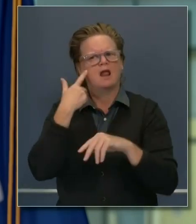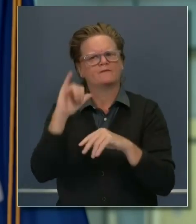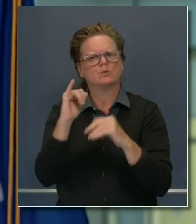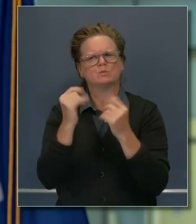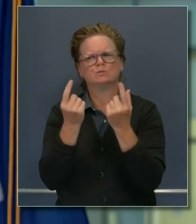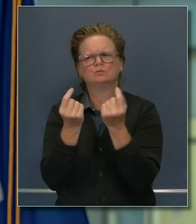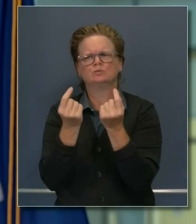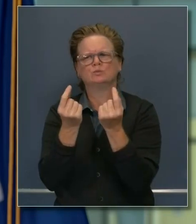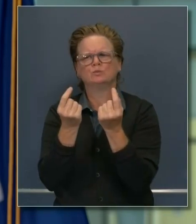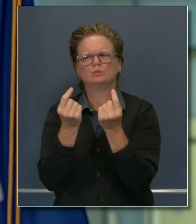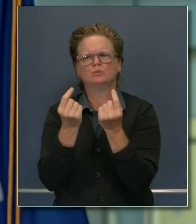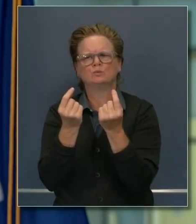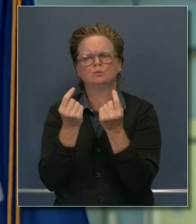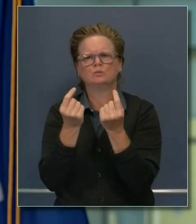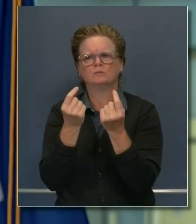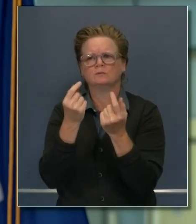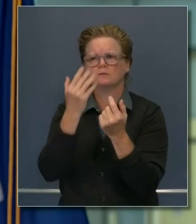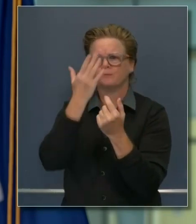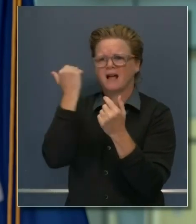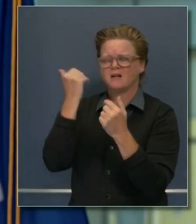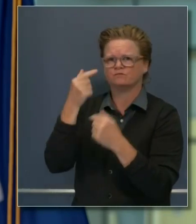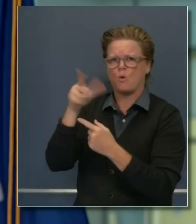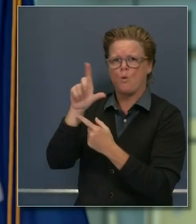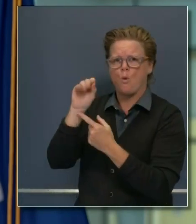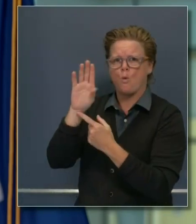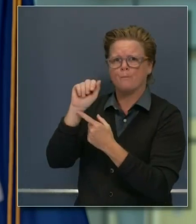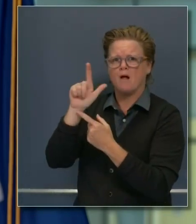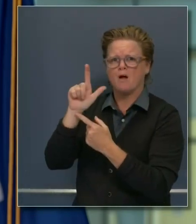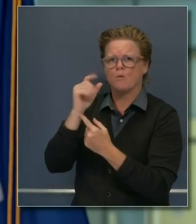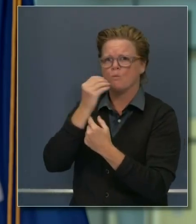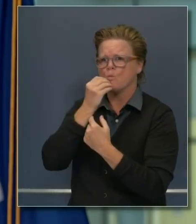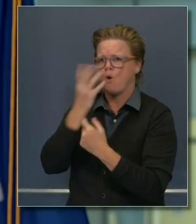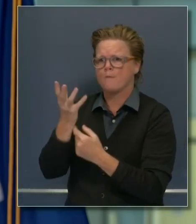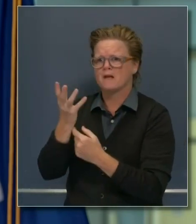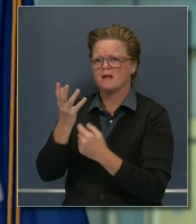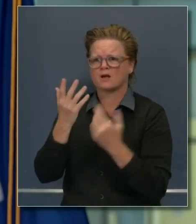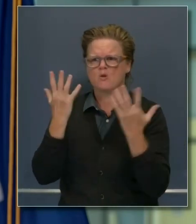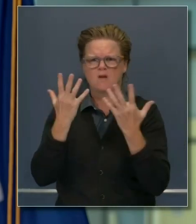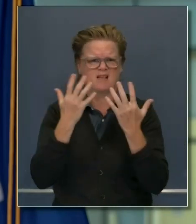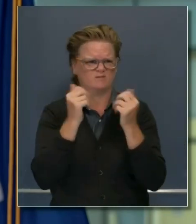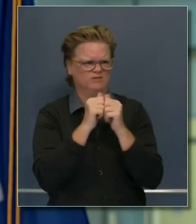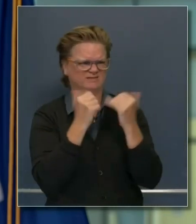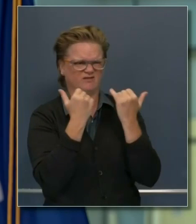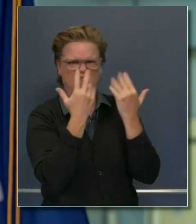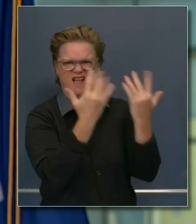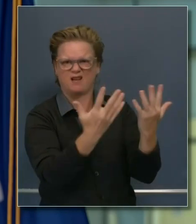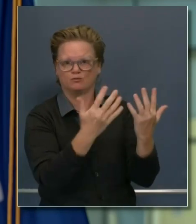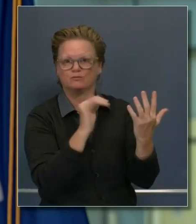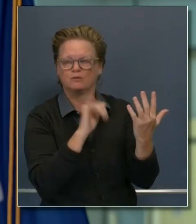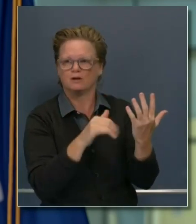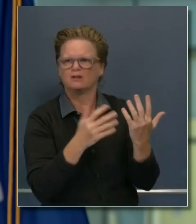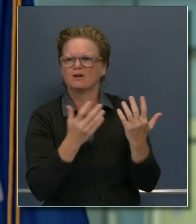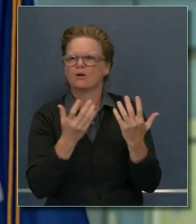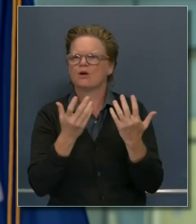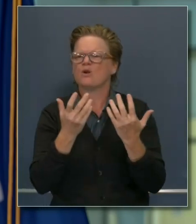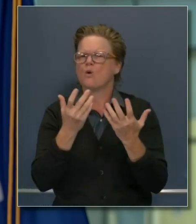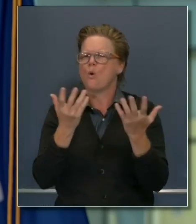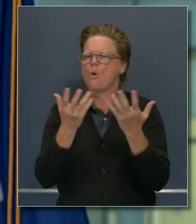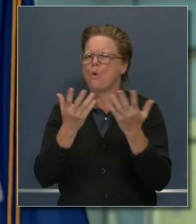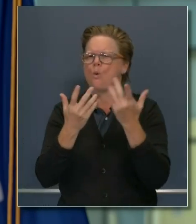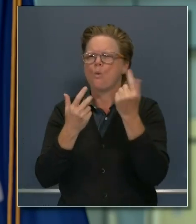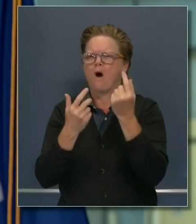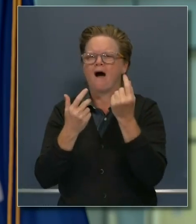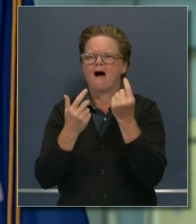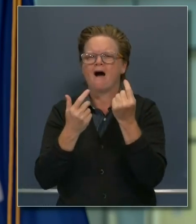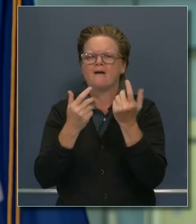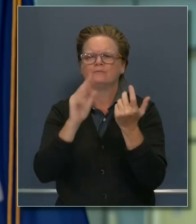record wildfires. I understand you're considering an executive order. What types of measures are you